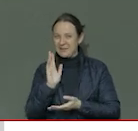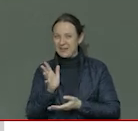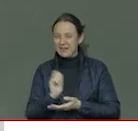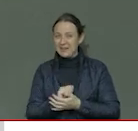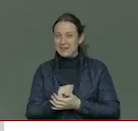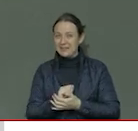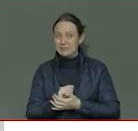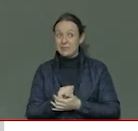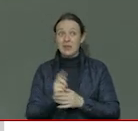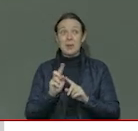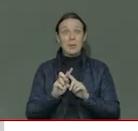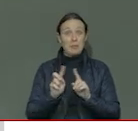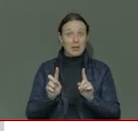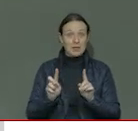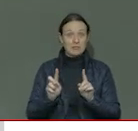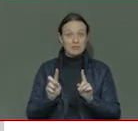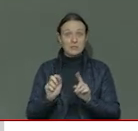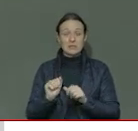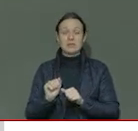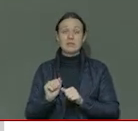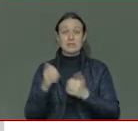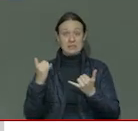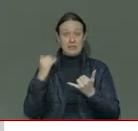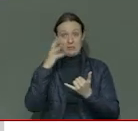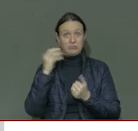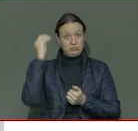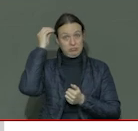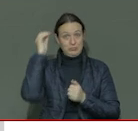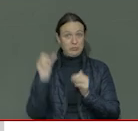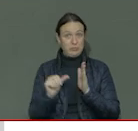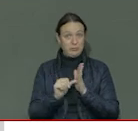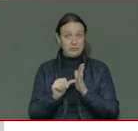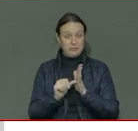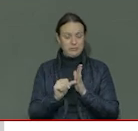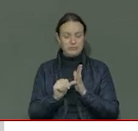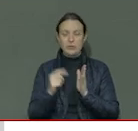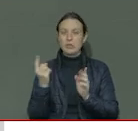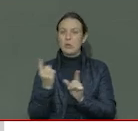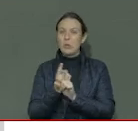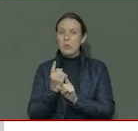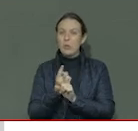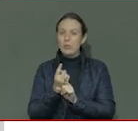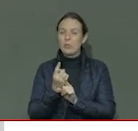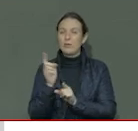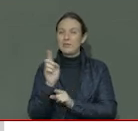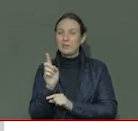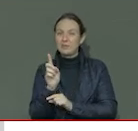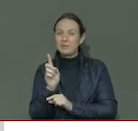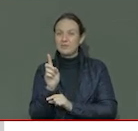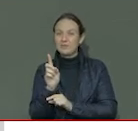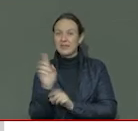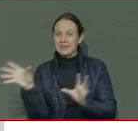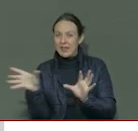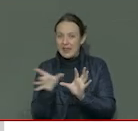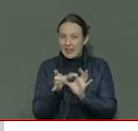was actually, and another part that I want you to take note of, there's always this close mix between